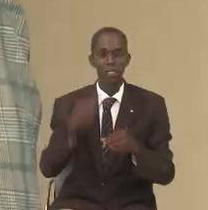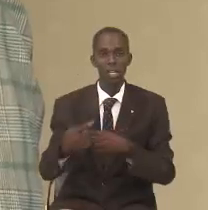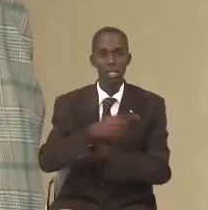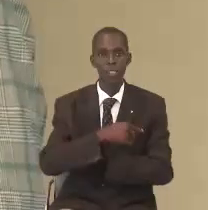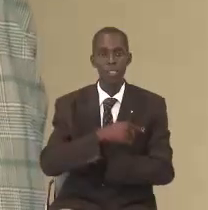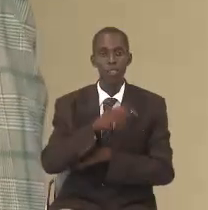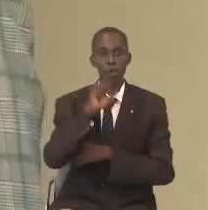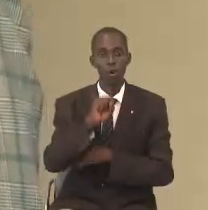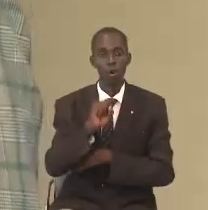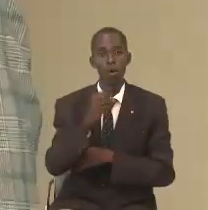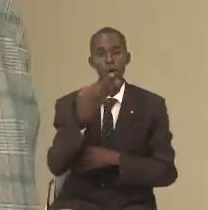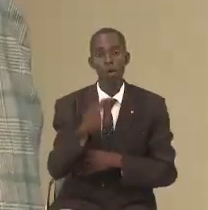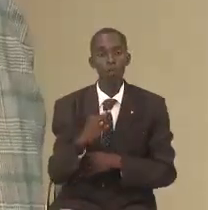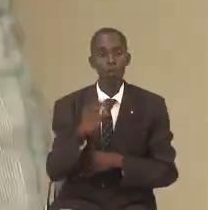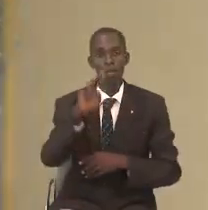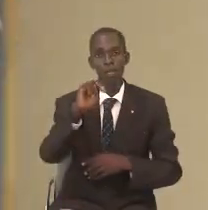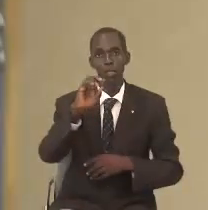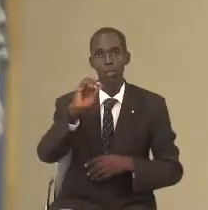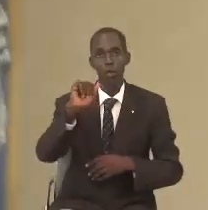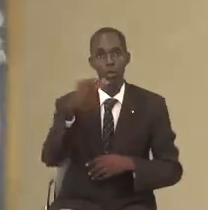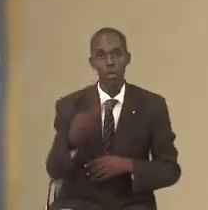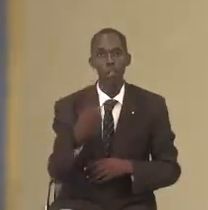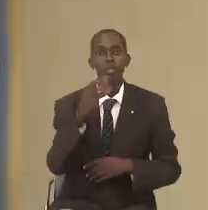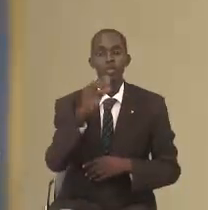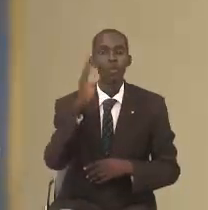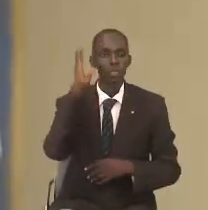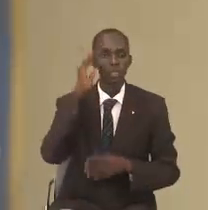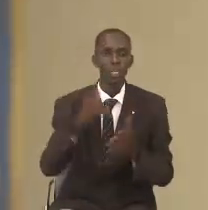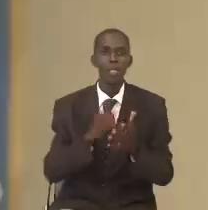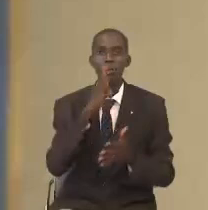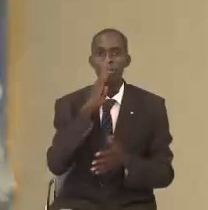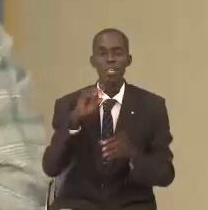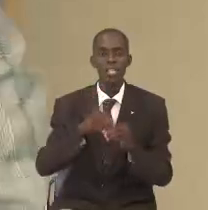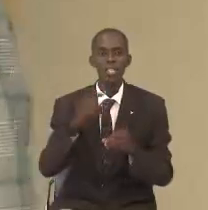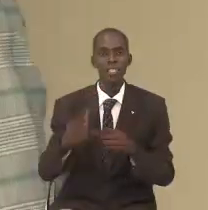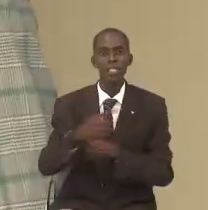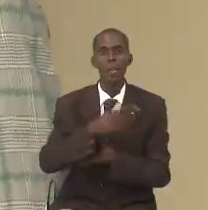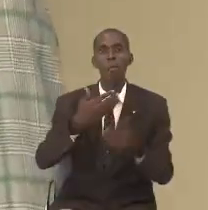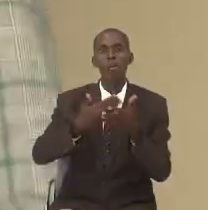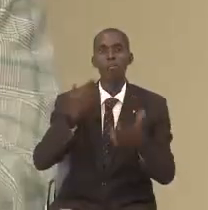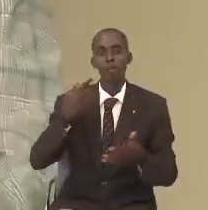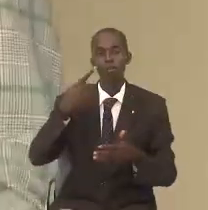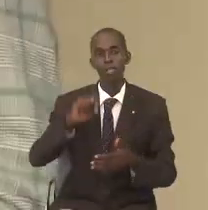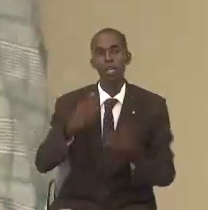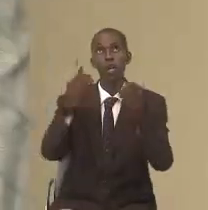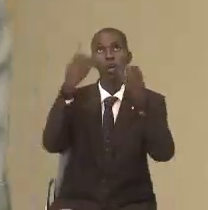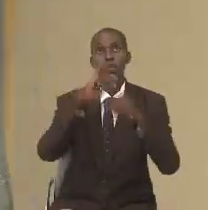Noah, so shall it be in the days before the coming of the Lord. They were eating and